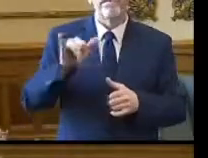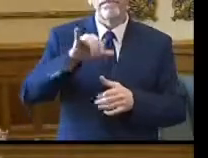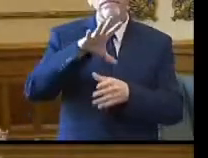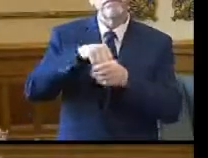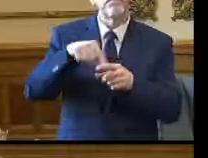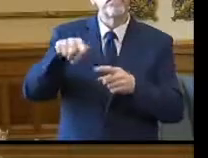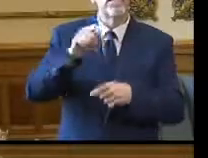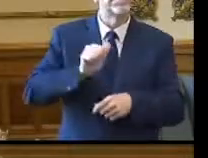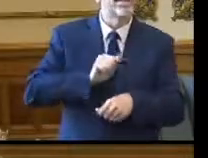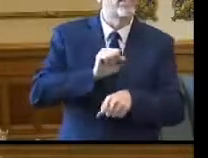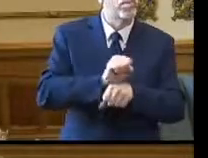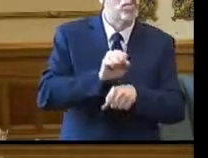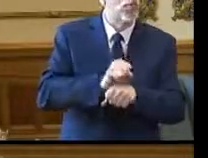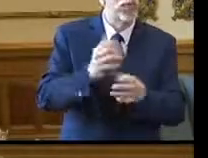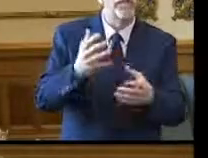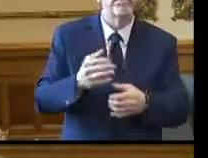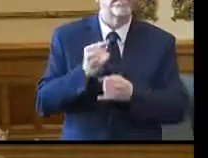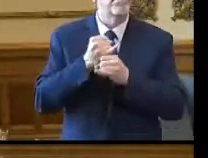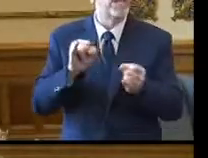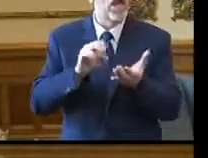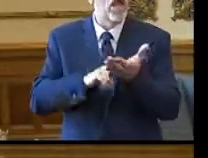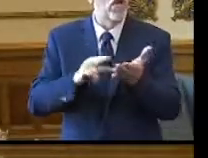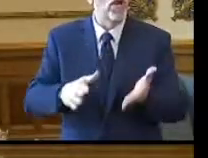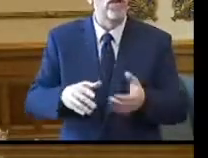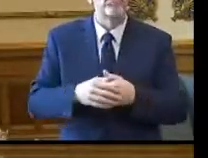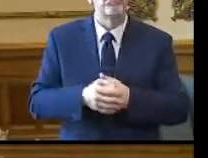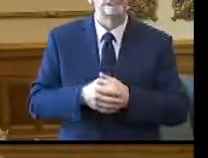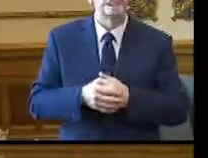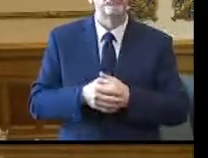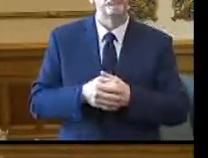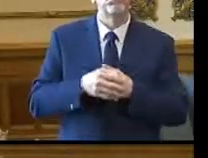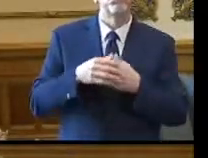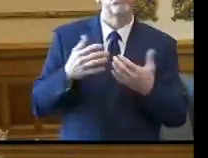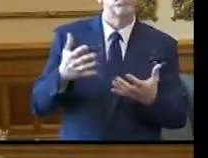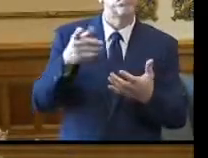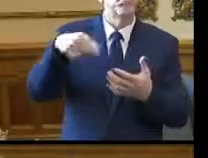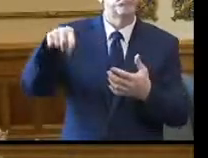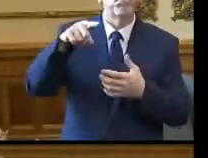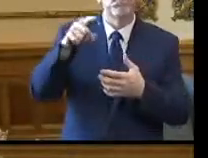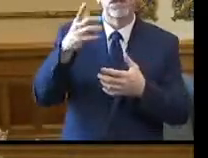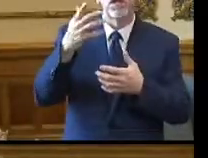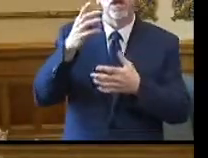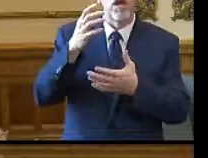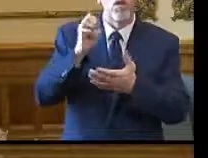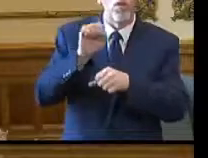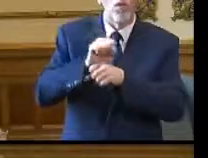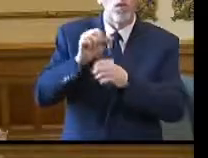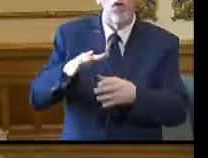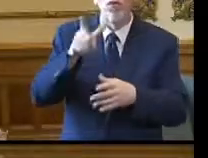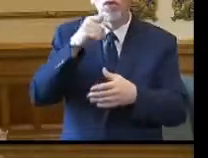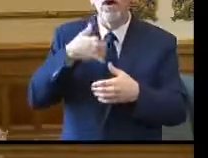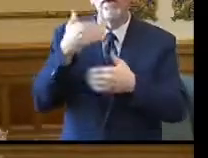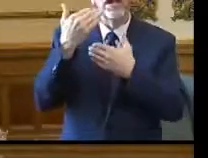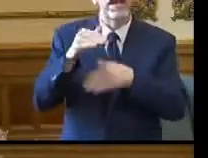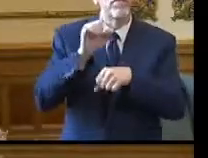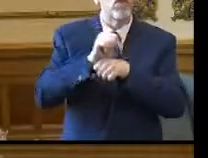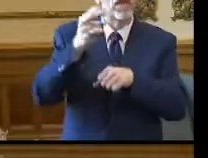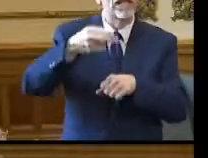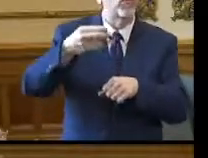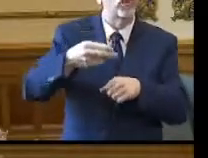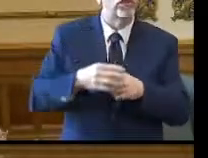who are self-employed, independent contractors, gig economy workers, or those who have a limited work